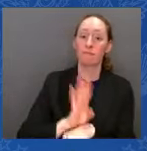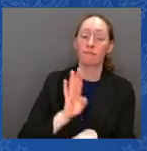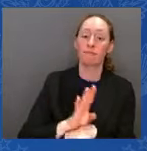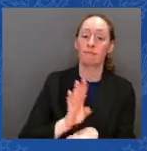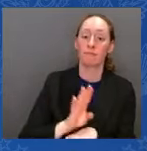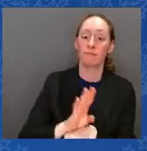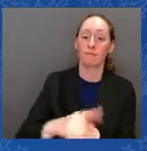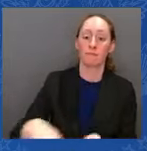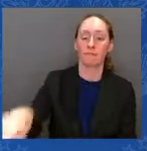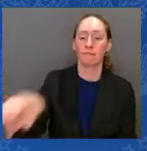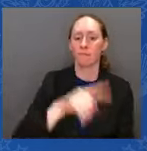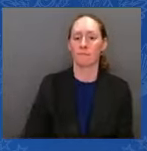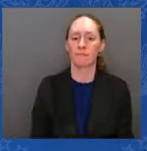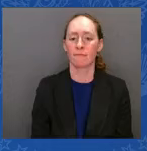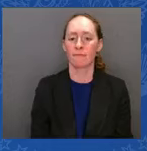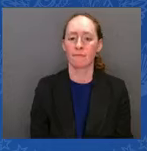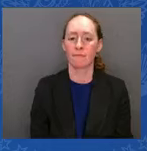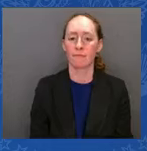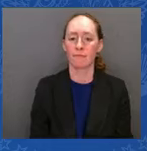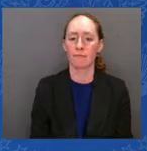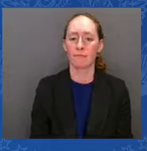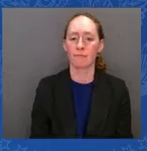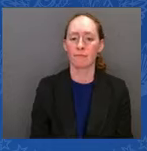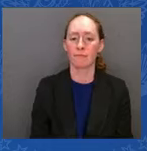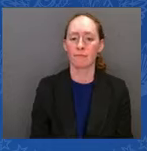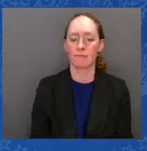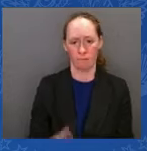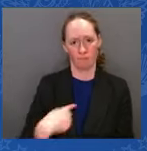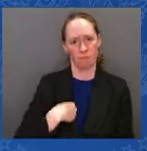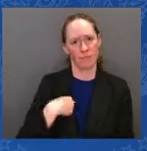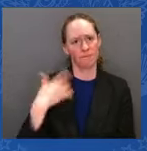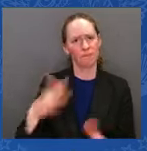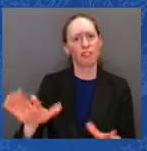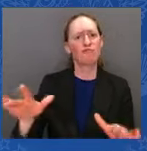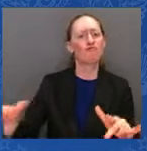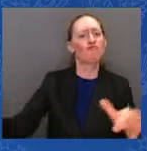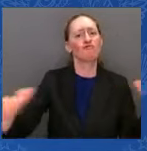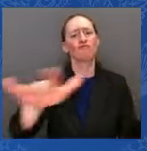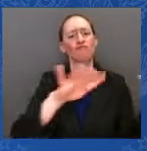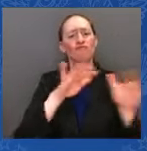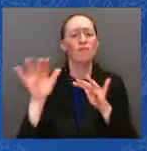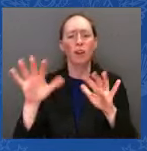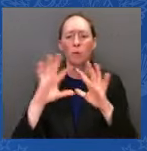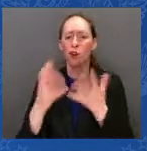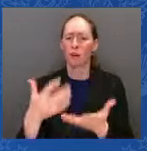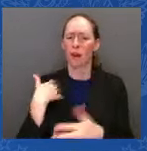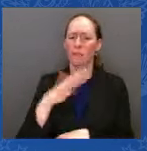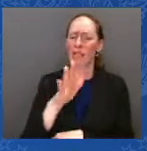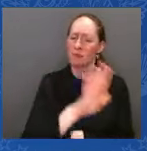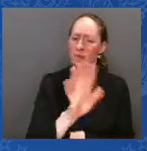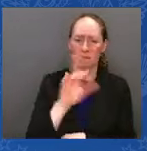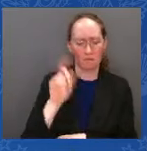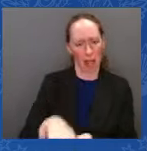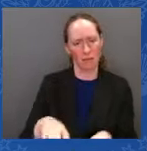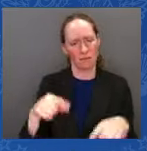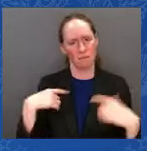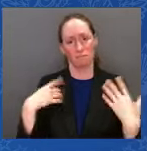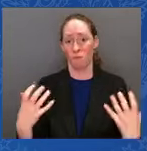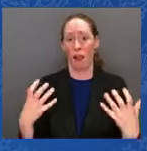I went around the world and at home and I convinced people that they had to invest in building the chip factories here. They call them fabs, F-A-B-S,